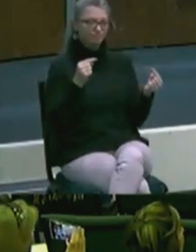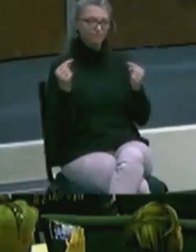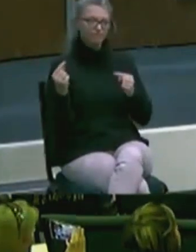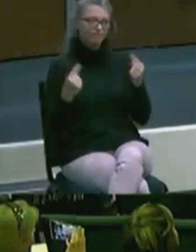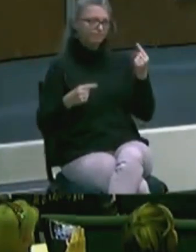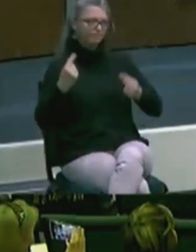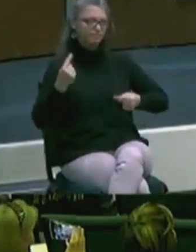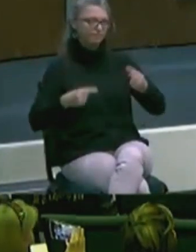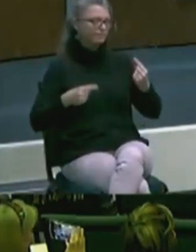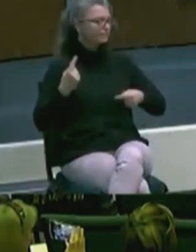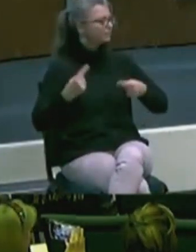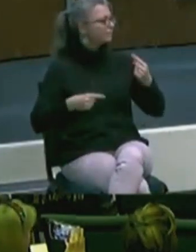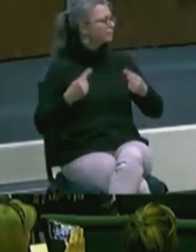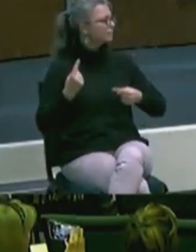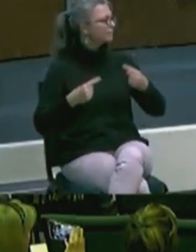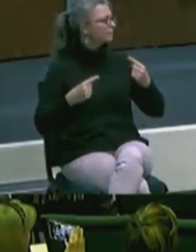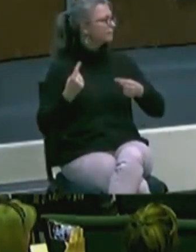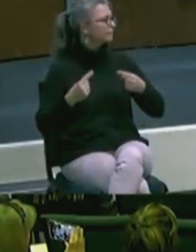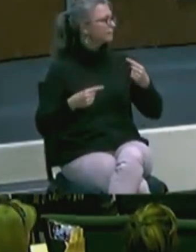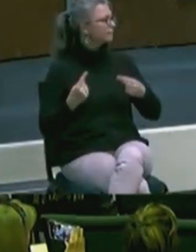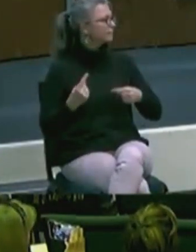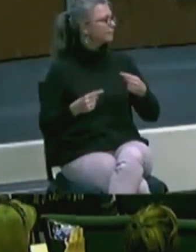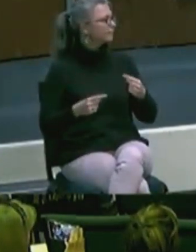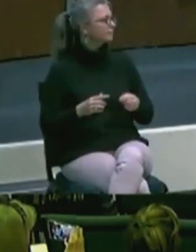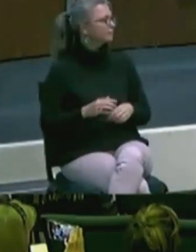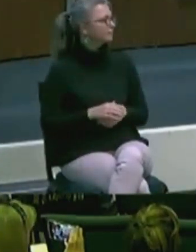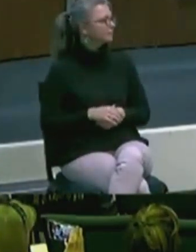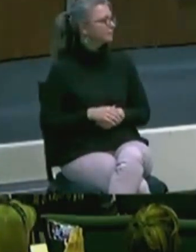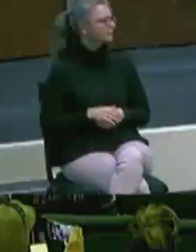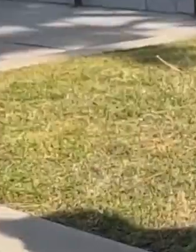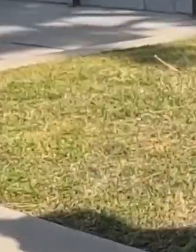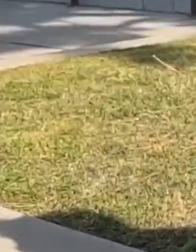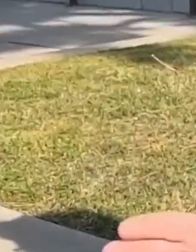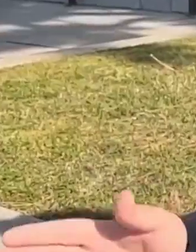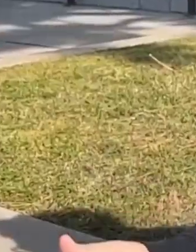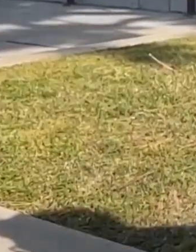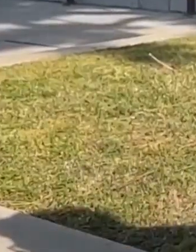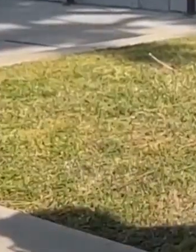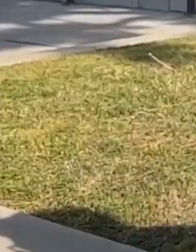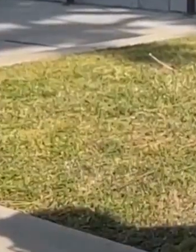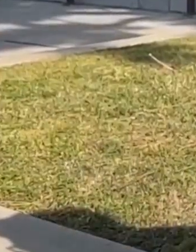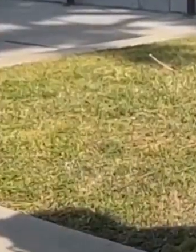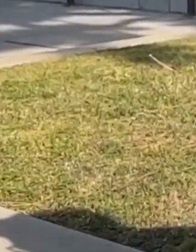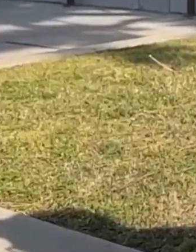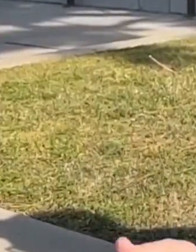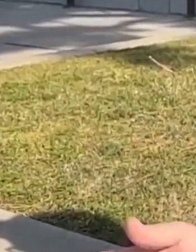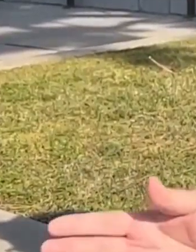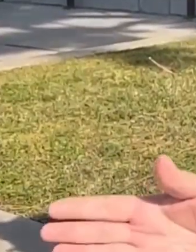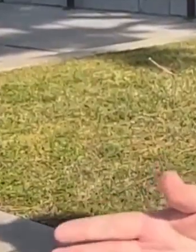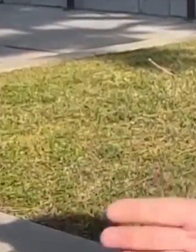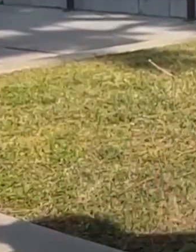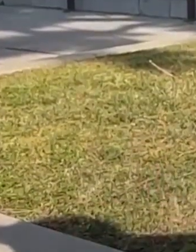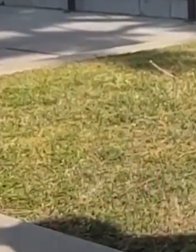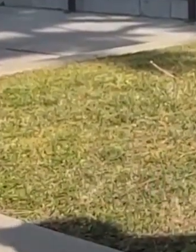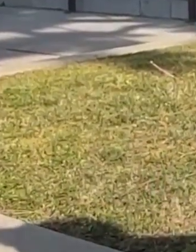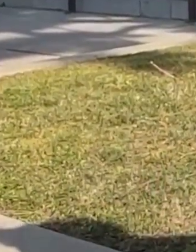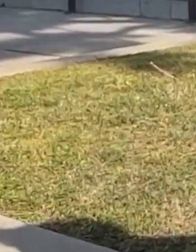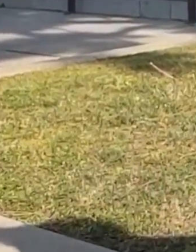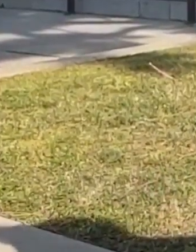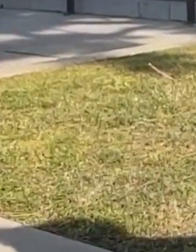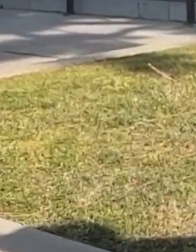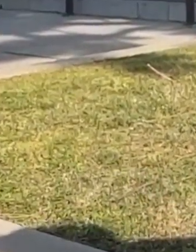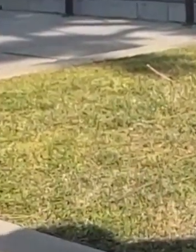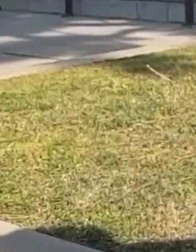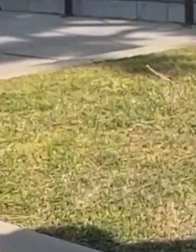I have the floor. Stand down. I am going PC meeting adjourned. I'm still in shock. There's order at these meetings, and if you can't have order,